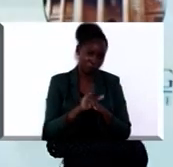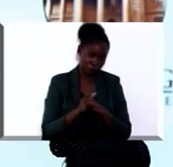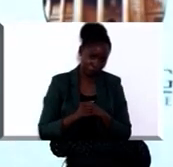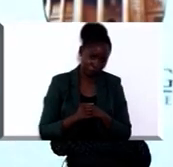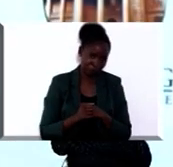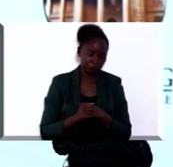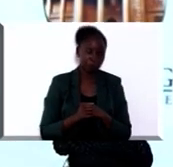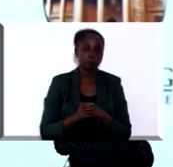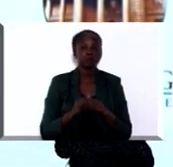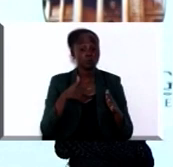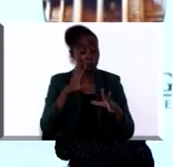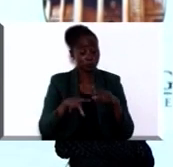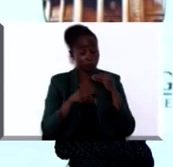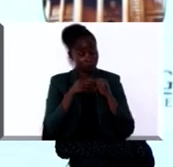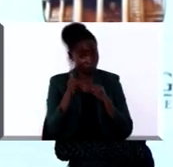In addition,